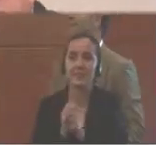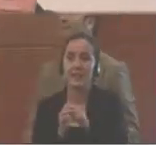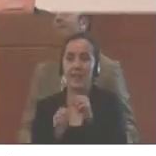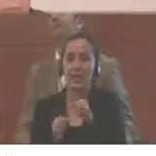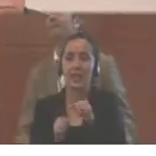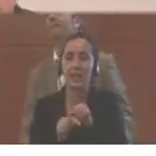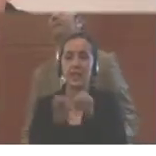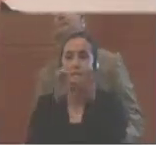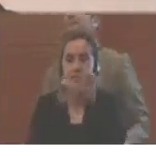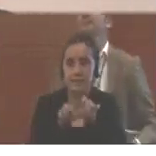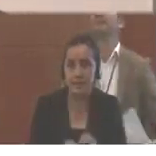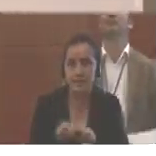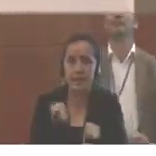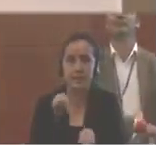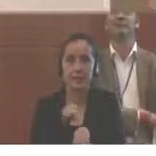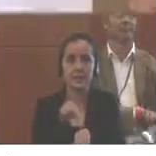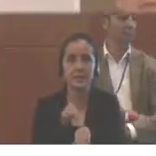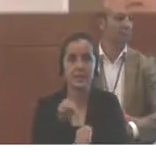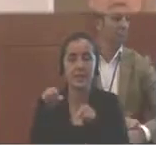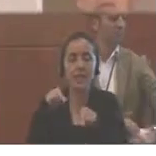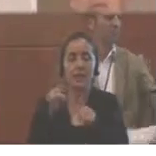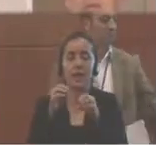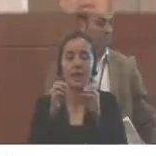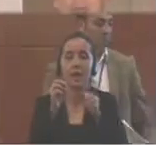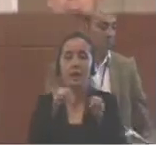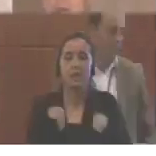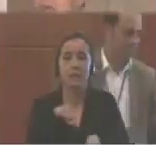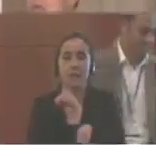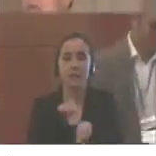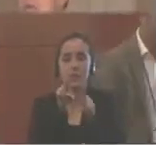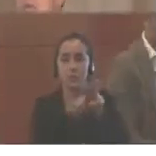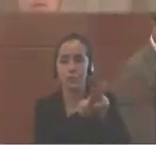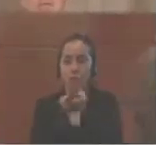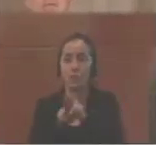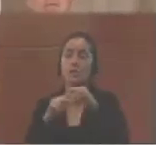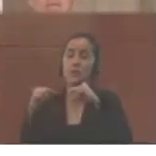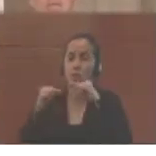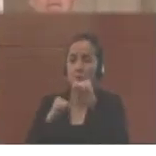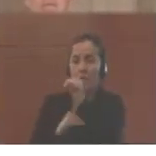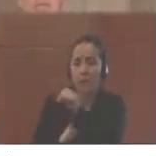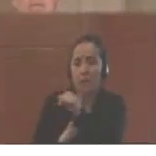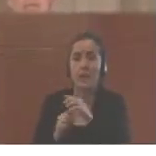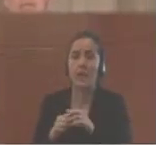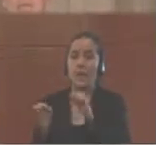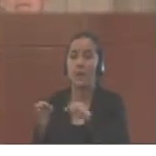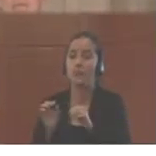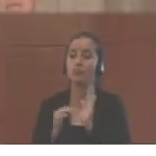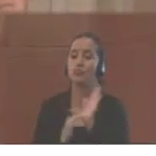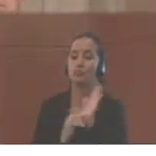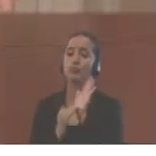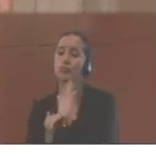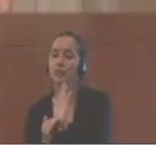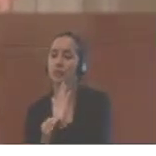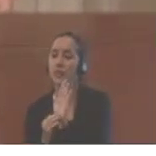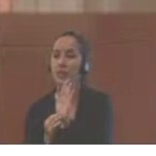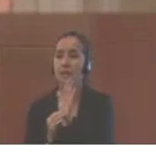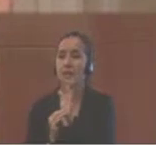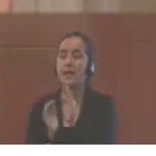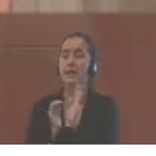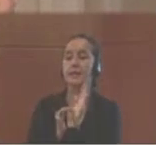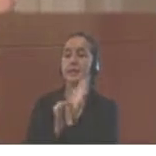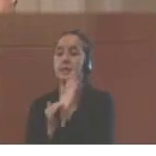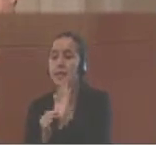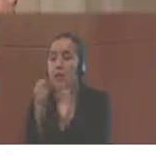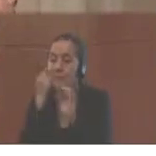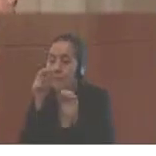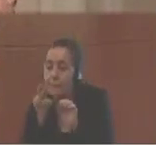I would like to take advantage of the presence today of the representative for the UN and head of organization so that she can sign also